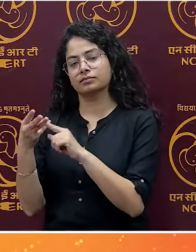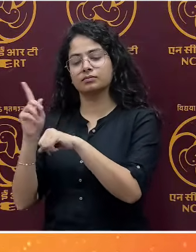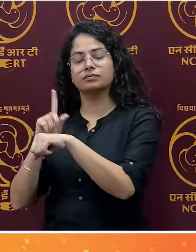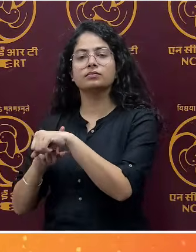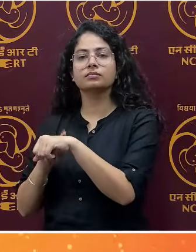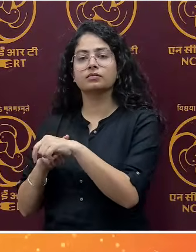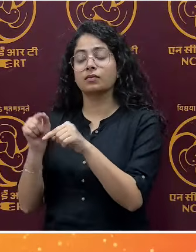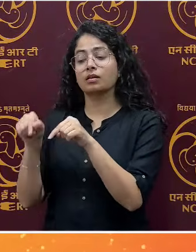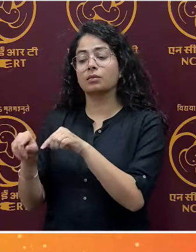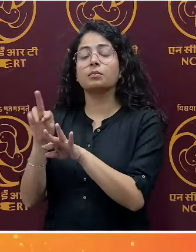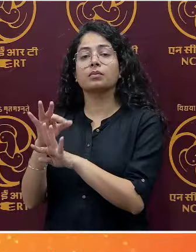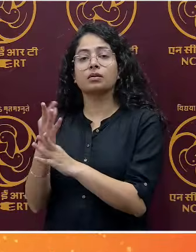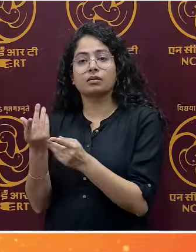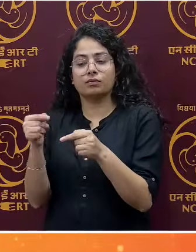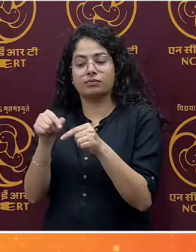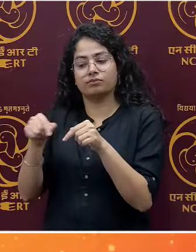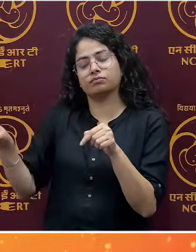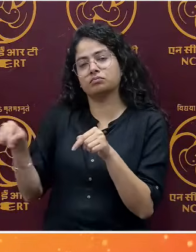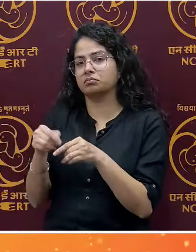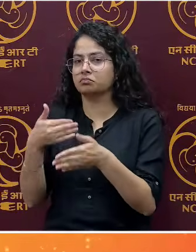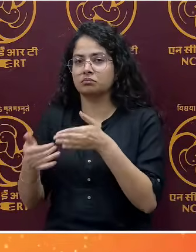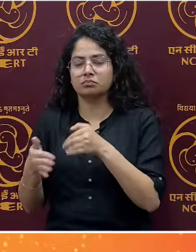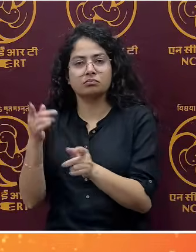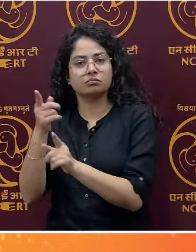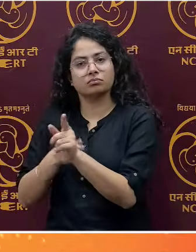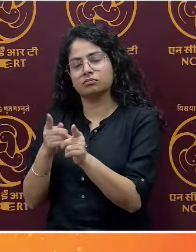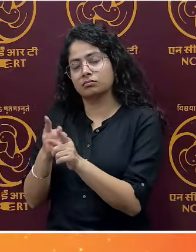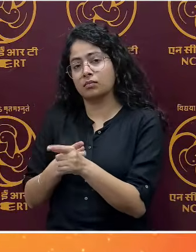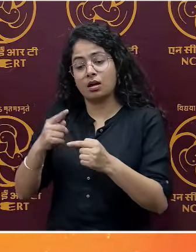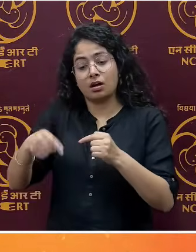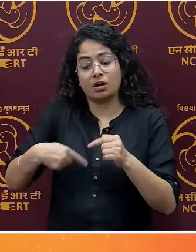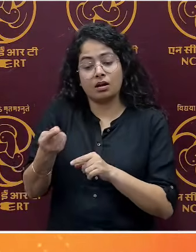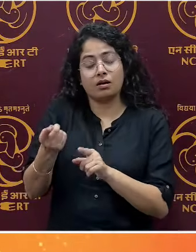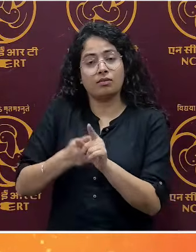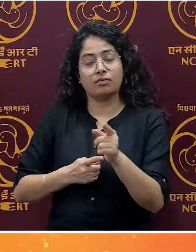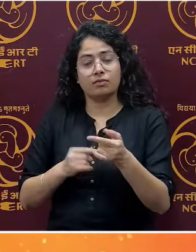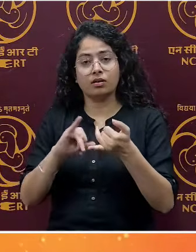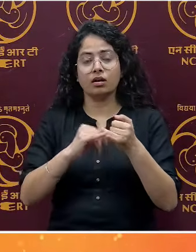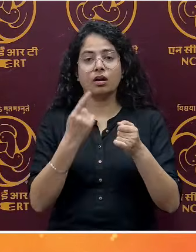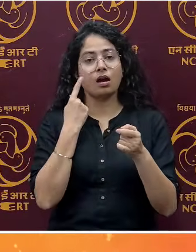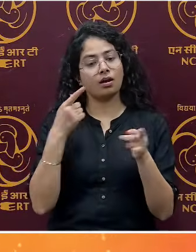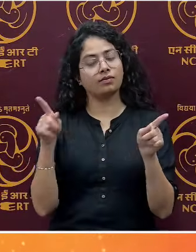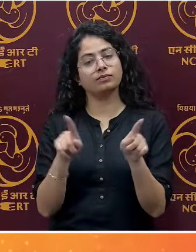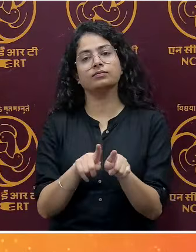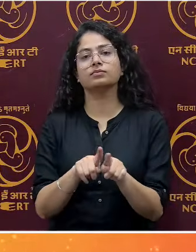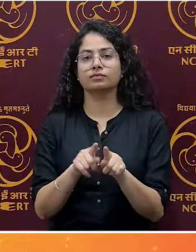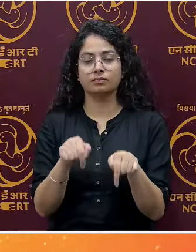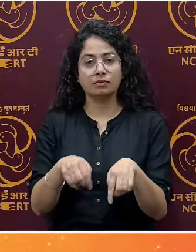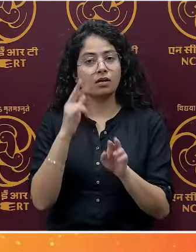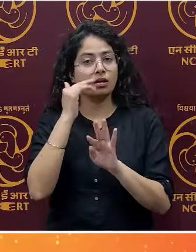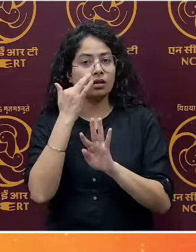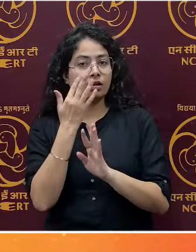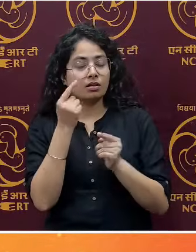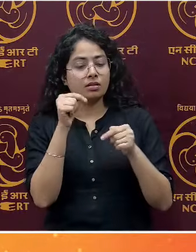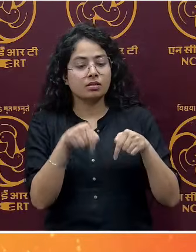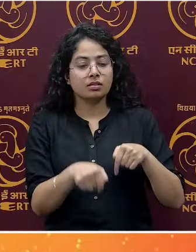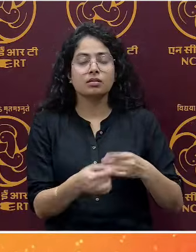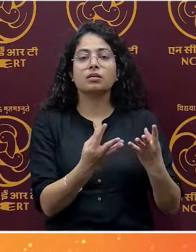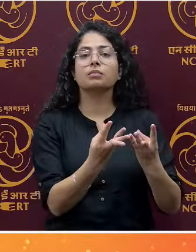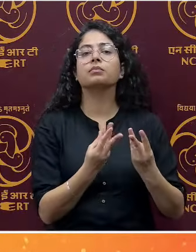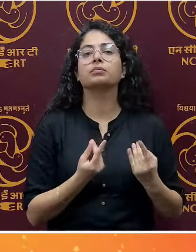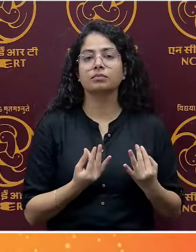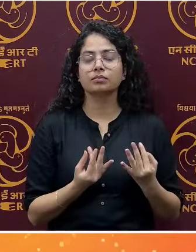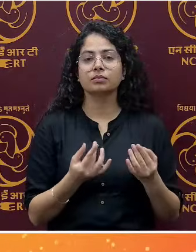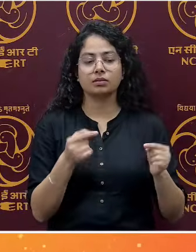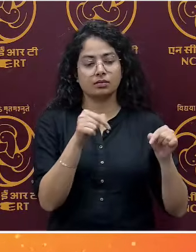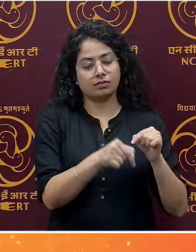is the duration. It can be any number of years, and for every year simple interest remains the same because it is being calculated on